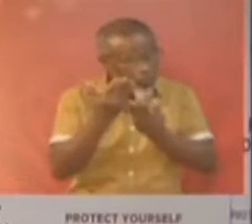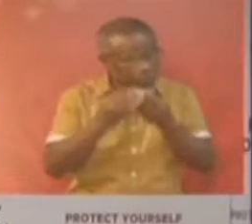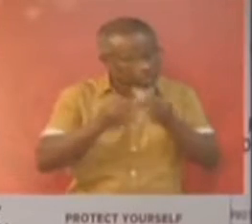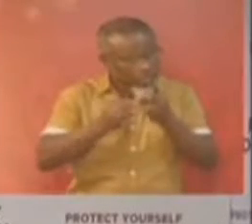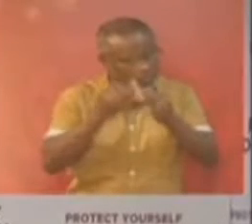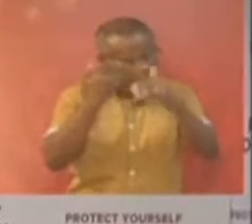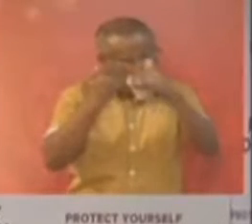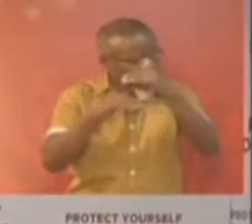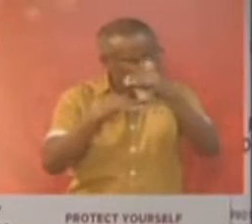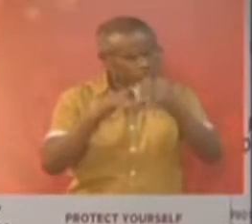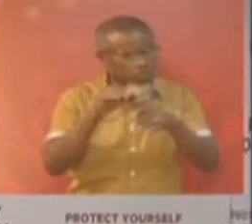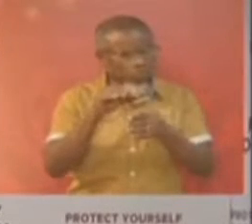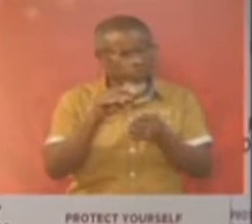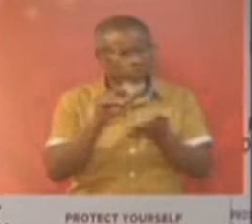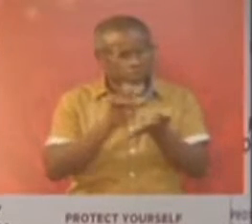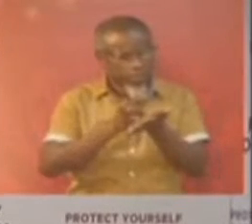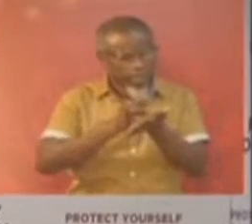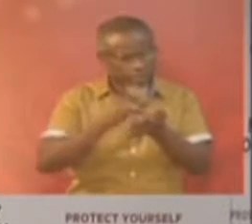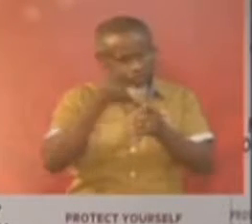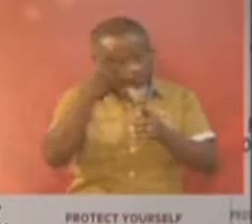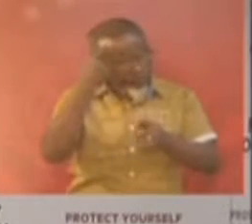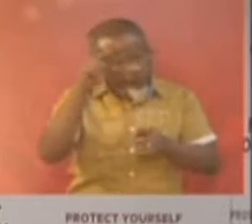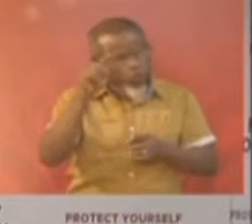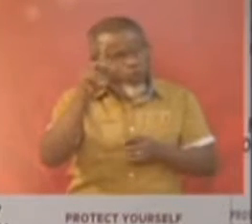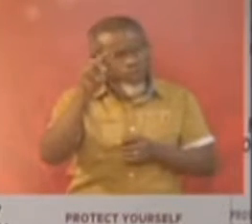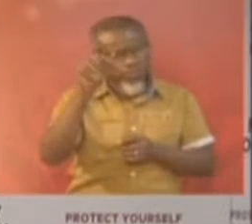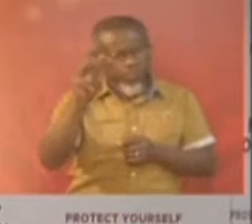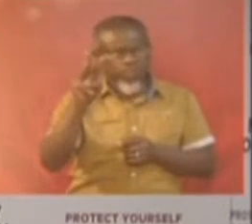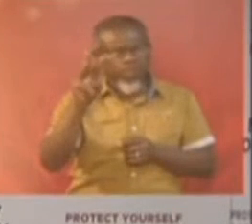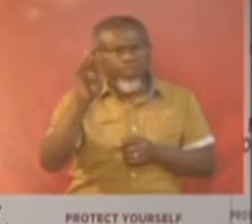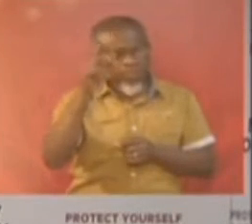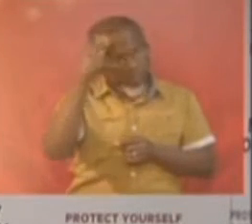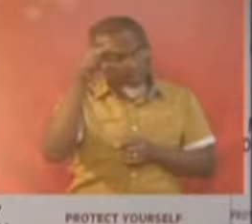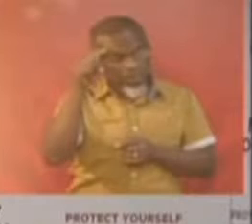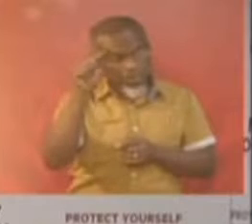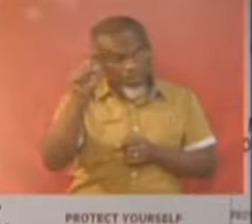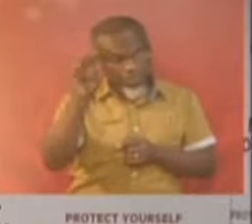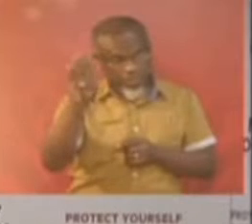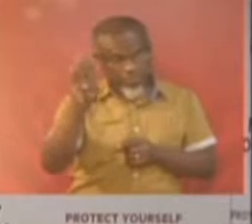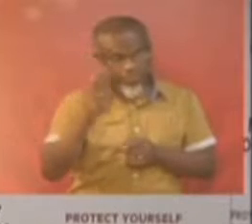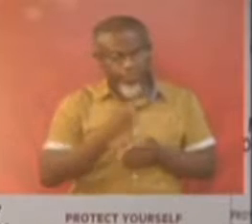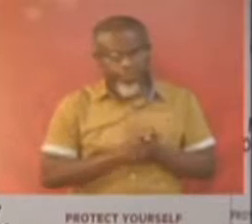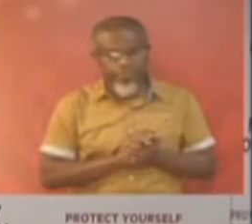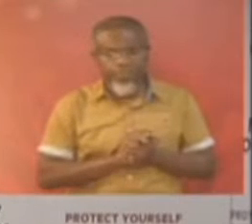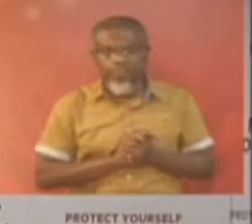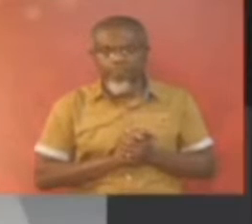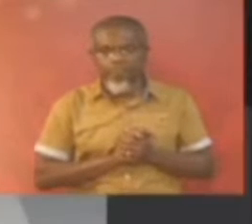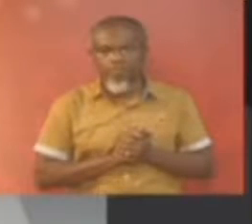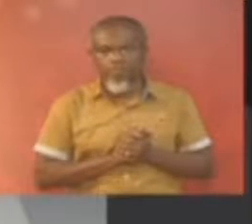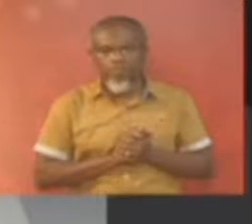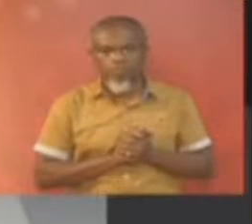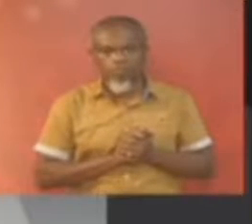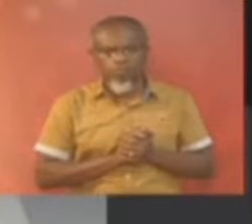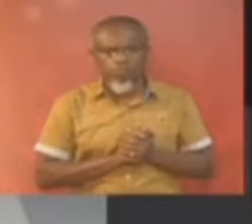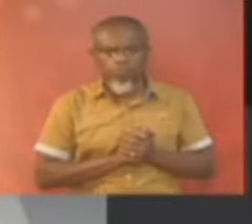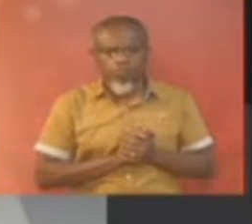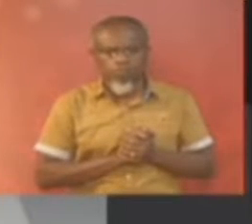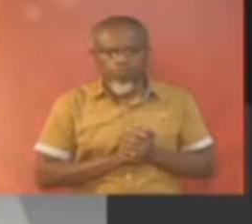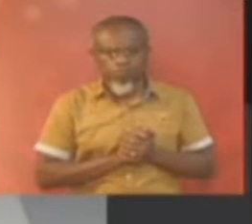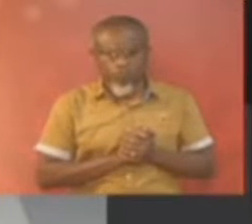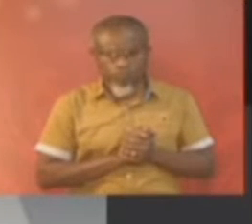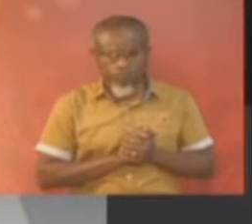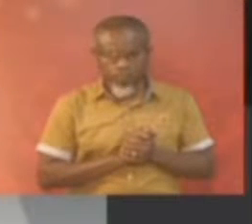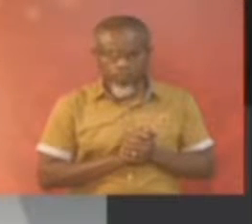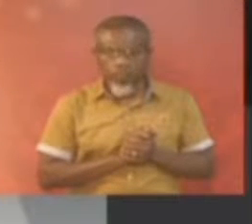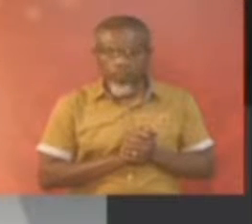Thank you very much. And we continue with the brief follow-up questions. Back to CNC3, please. All right, Dr. Parashram, I just wanted to